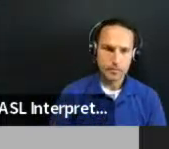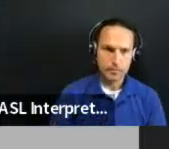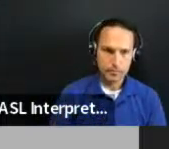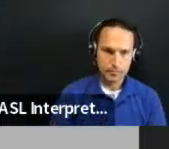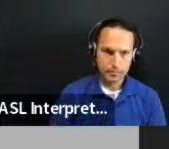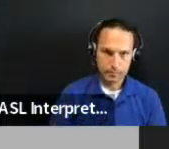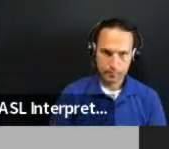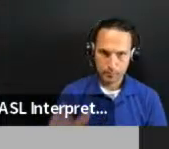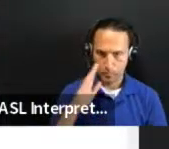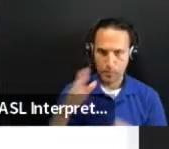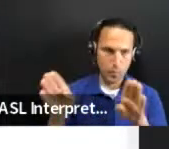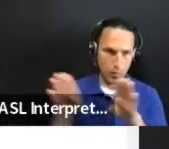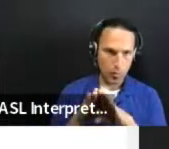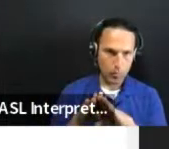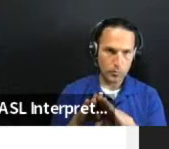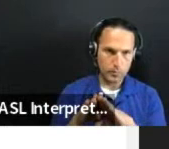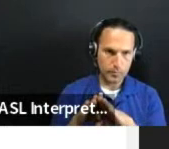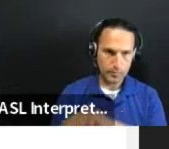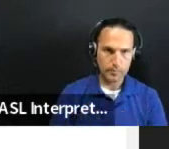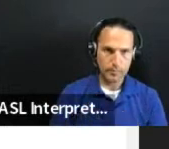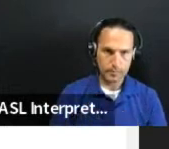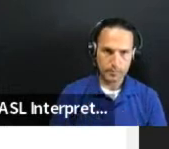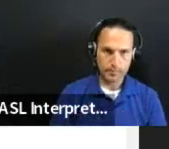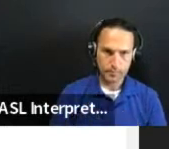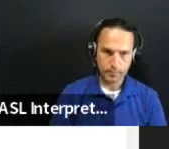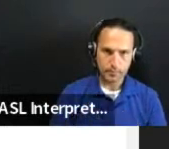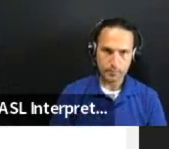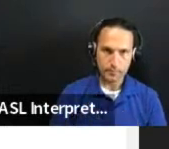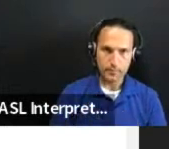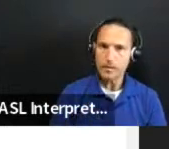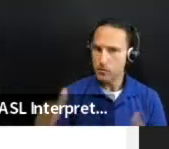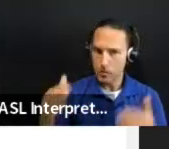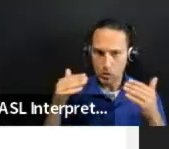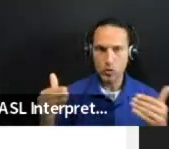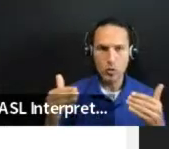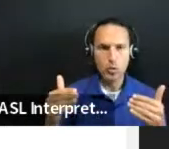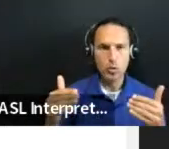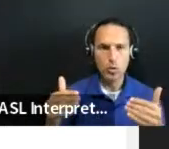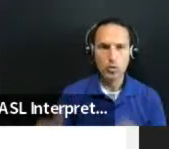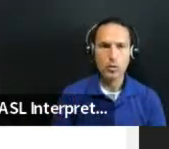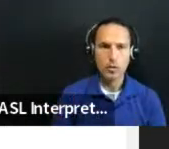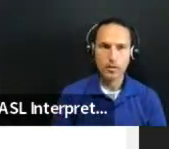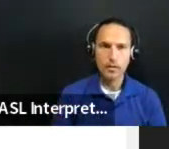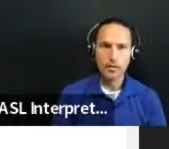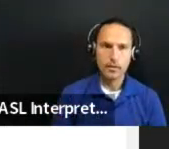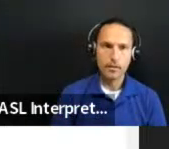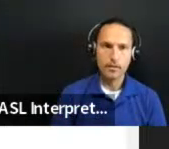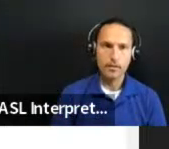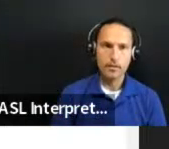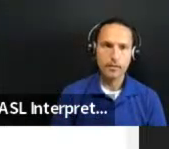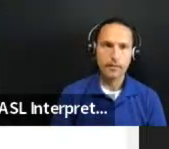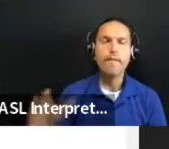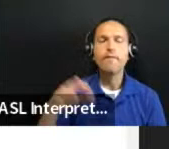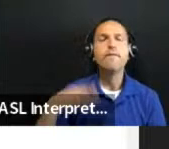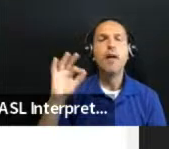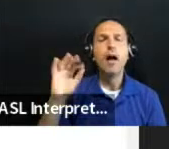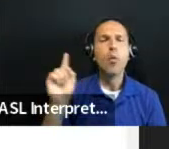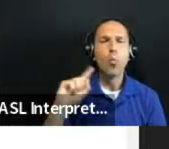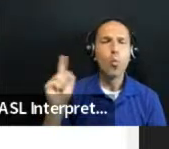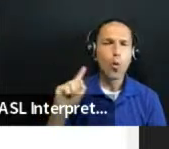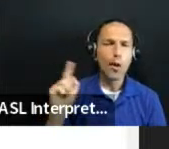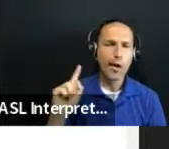we're going to Wrapping to close. bottom. Close dialog button. Enter. All right, so let's Main let's region. do it. Let's find it where we are